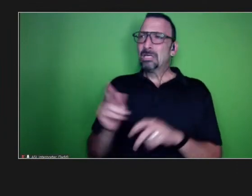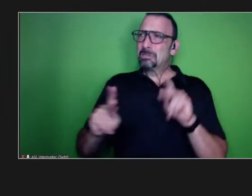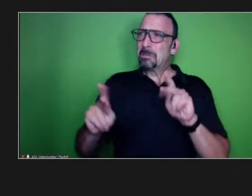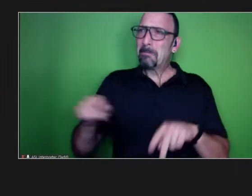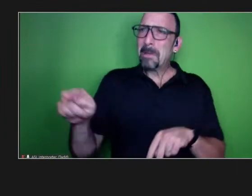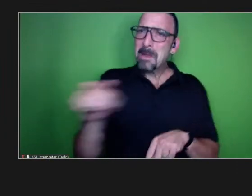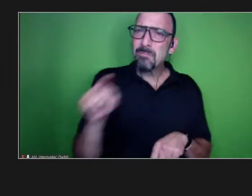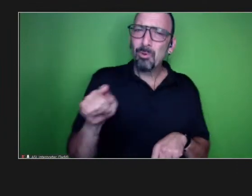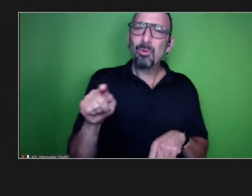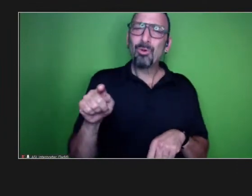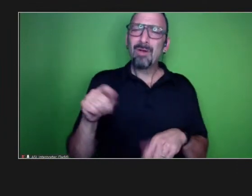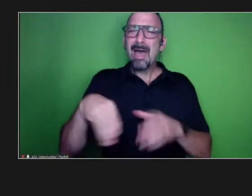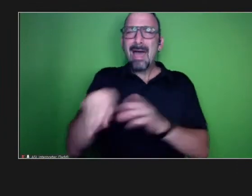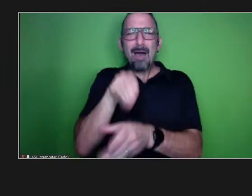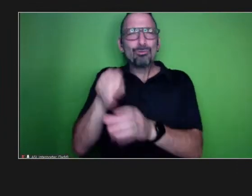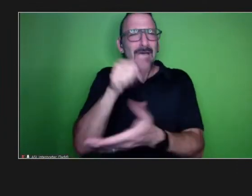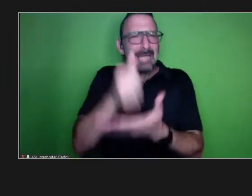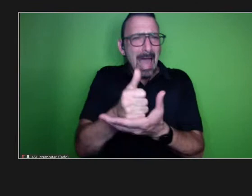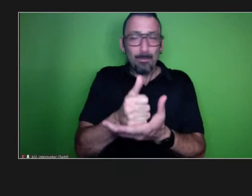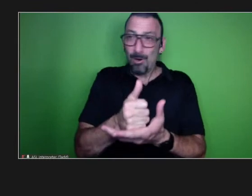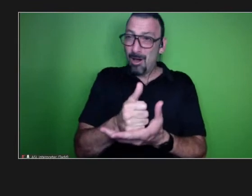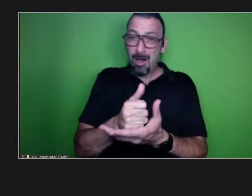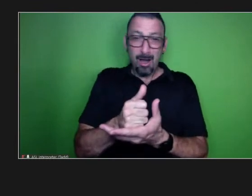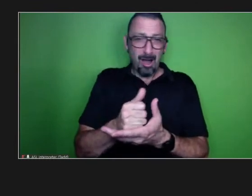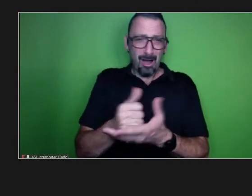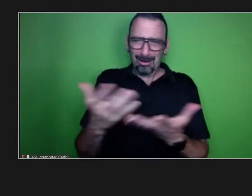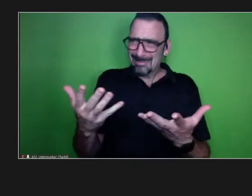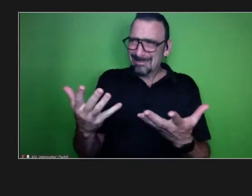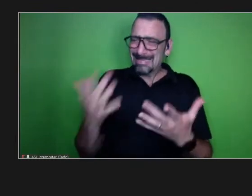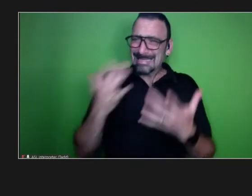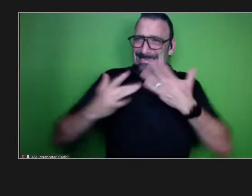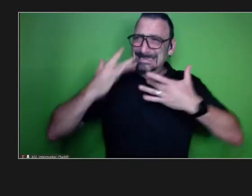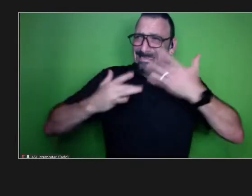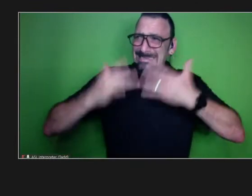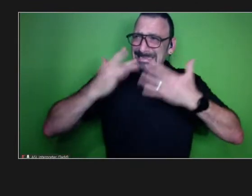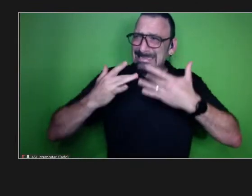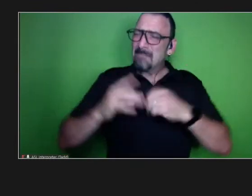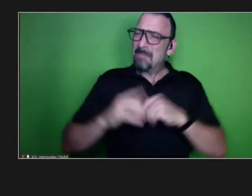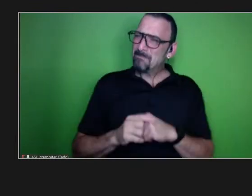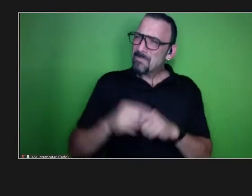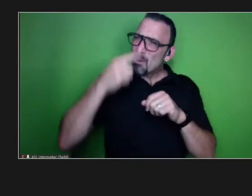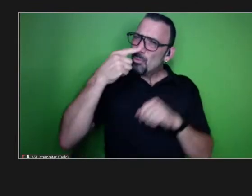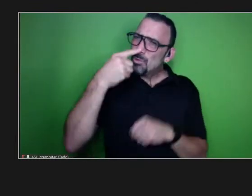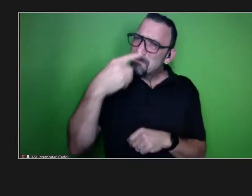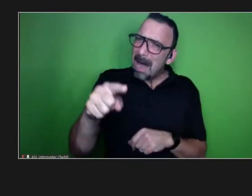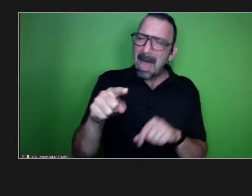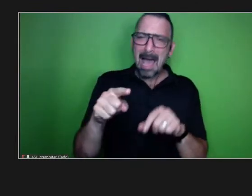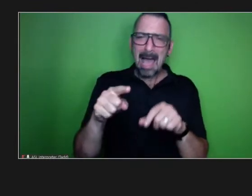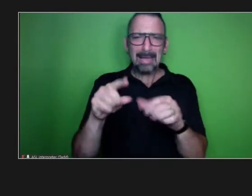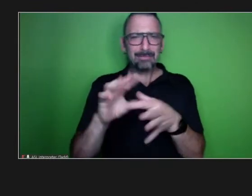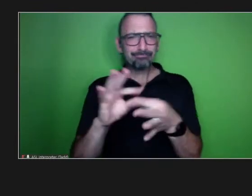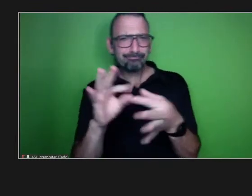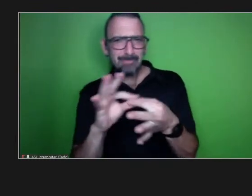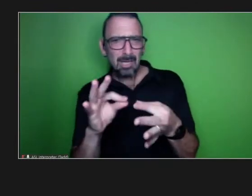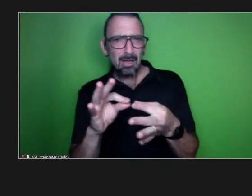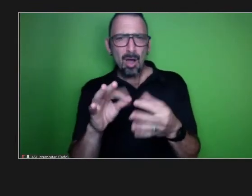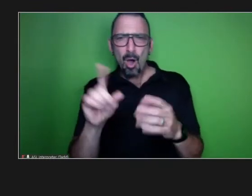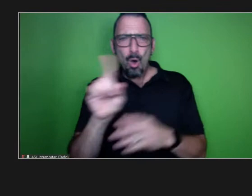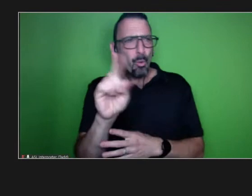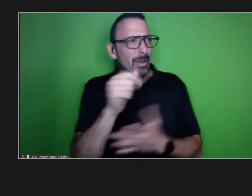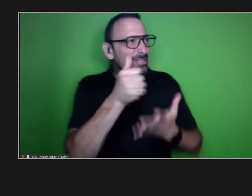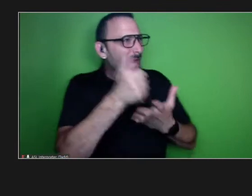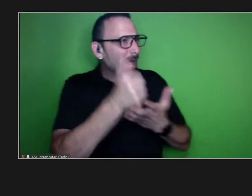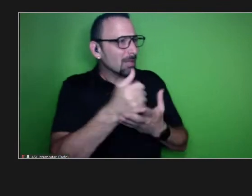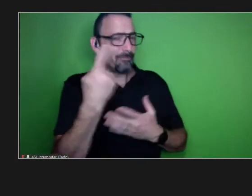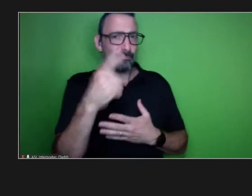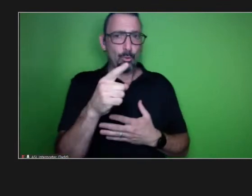medical expertise are pretty well tapped out, but I'm wondering if you can talk about the extra help that is available either for the hospital